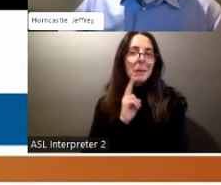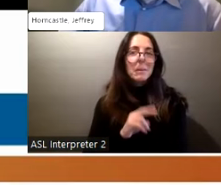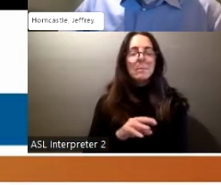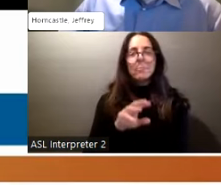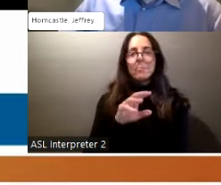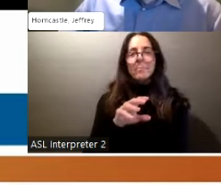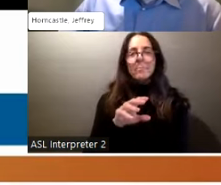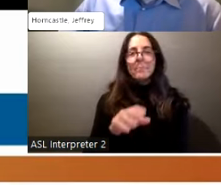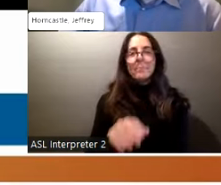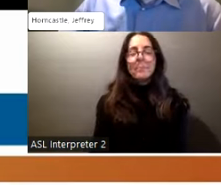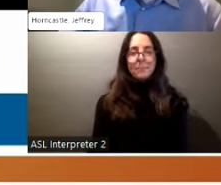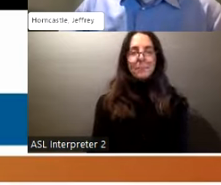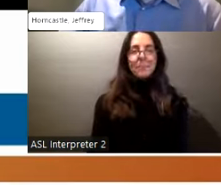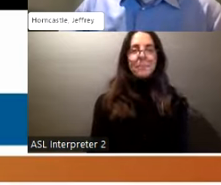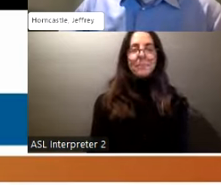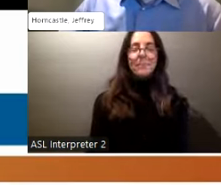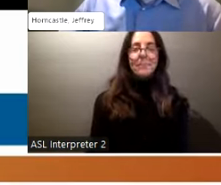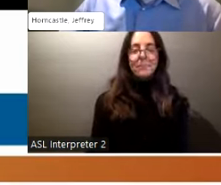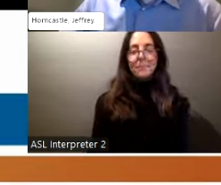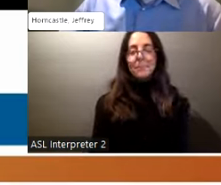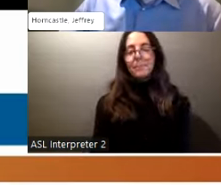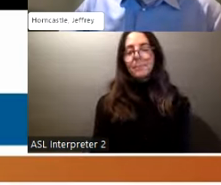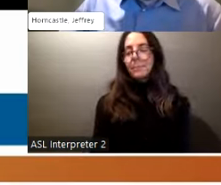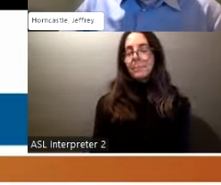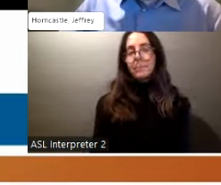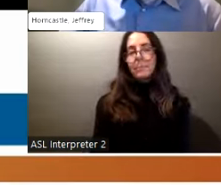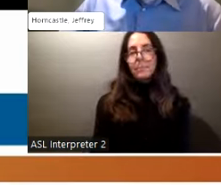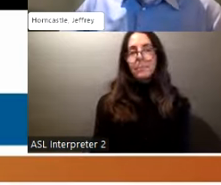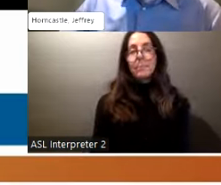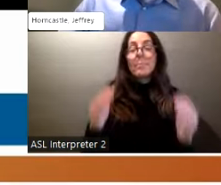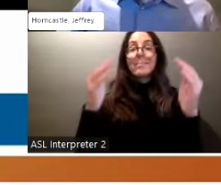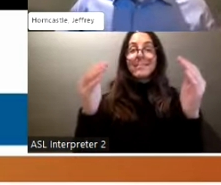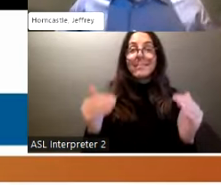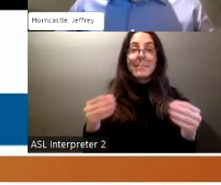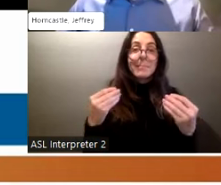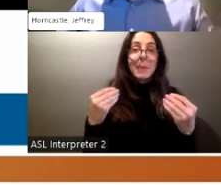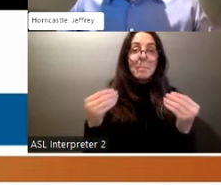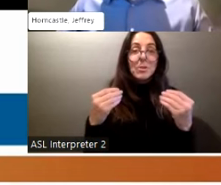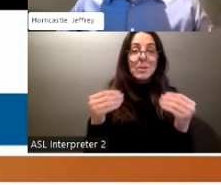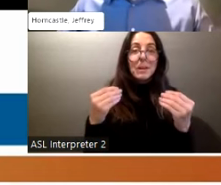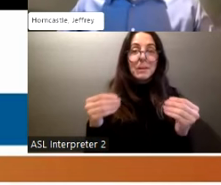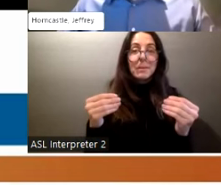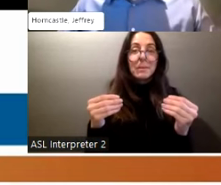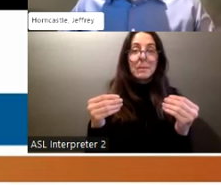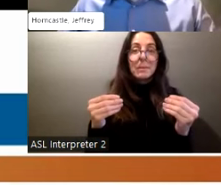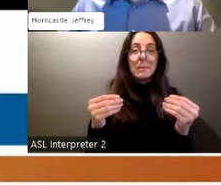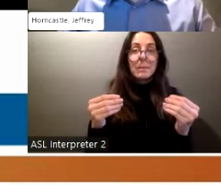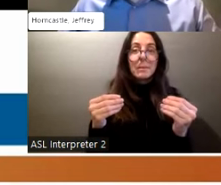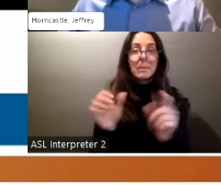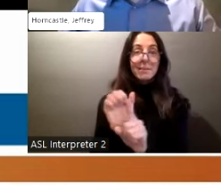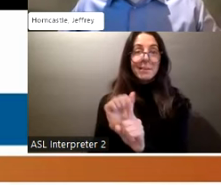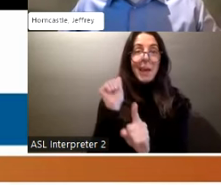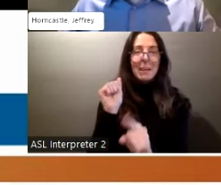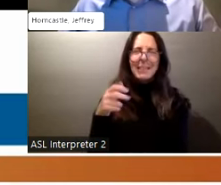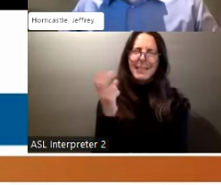Merchandise scams, like I said, if it's, very tricky because as we all know, fake reviews are out